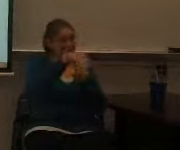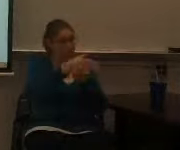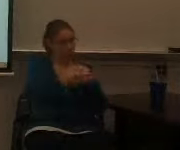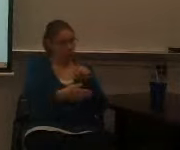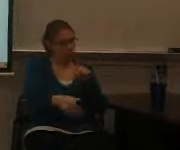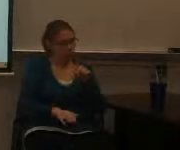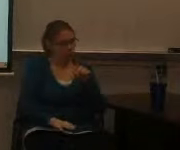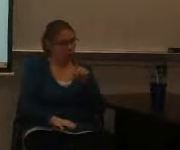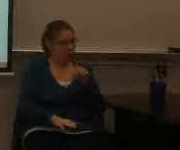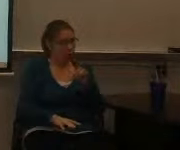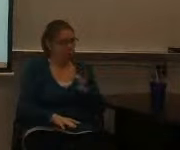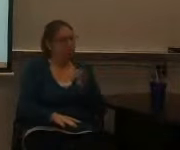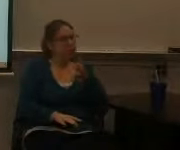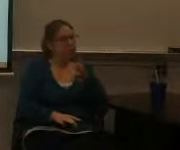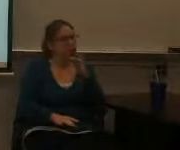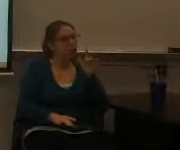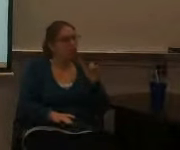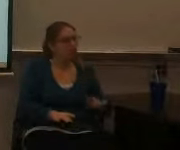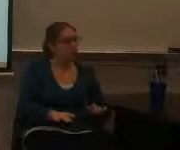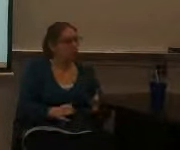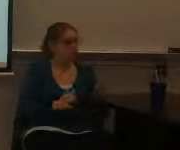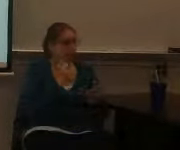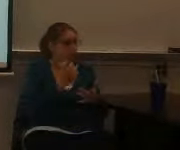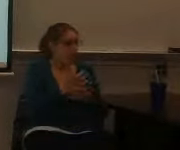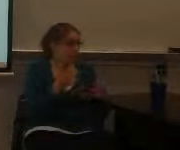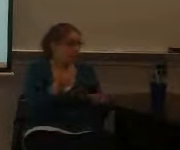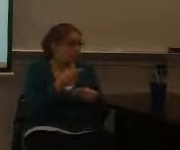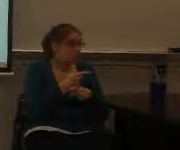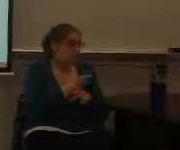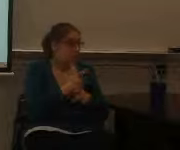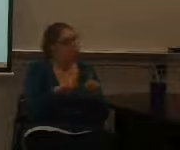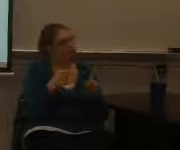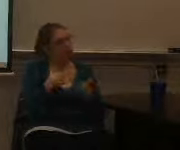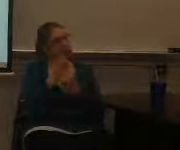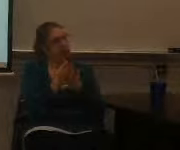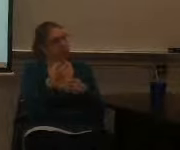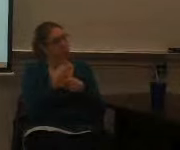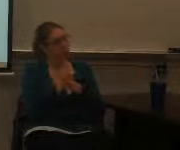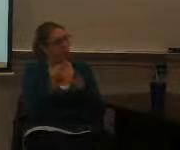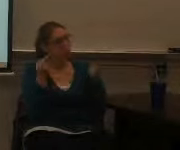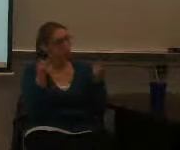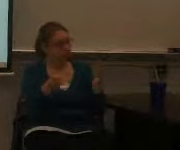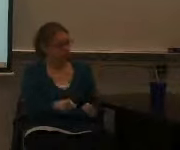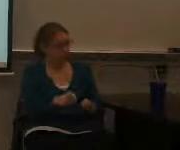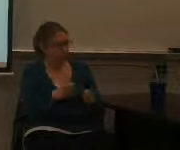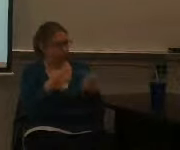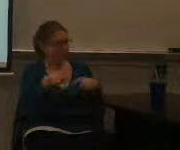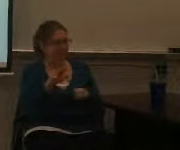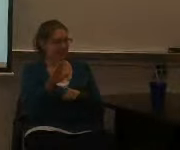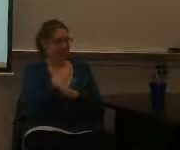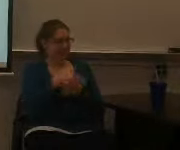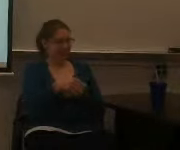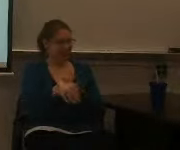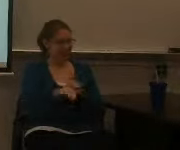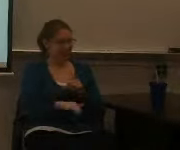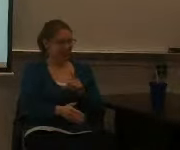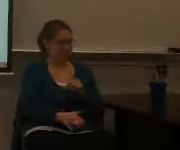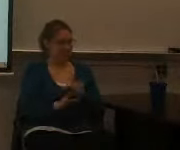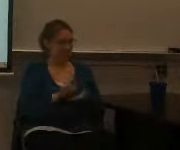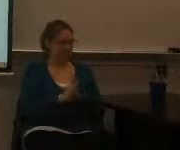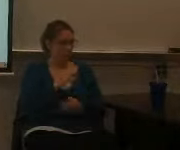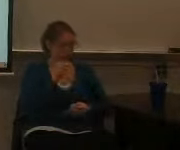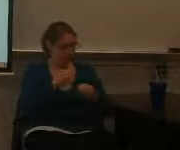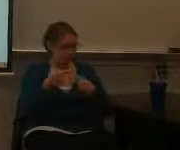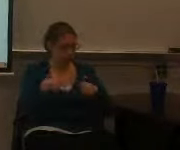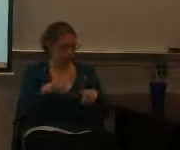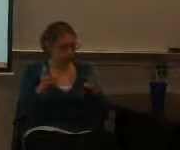trees, the light's low, so there may not be a lot of production, but there's some production going on. And as the leaves get eaten up over